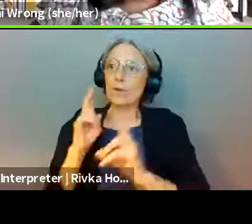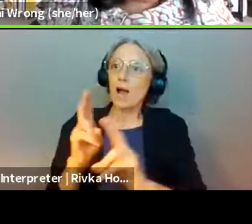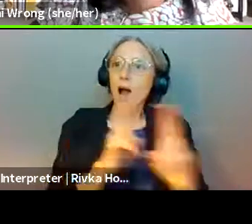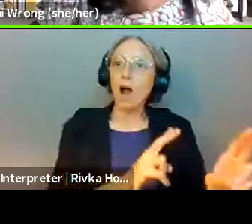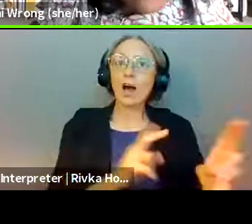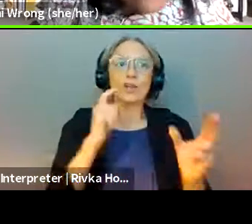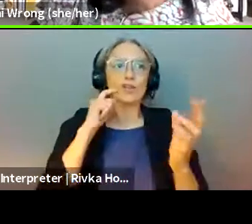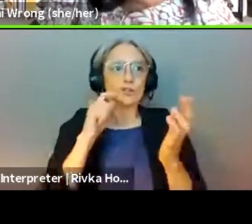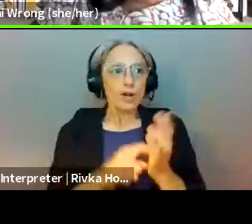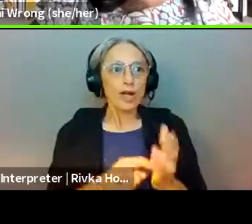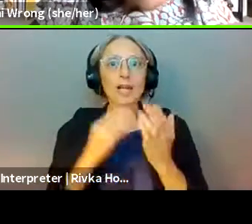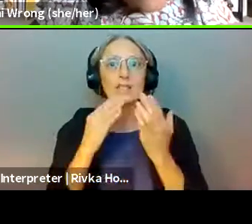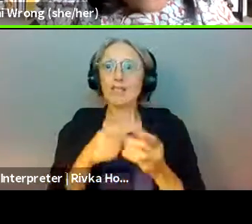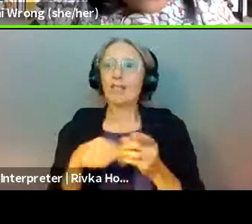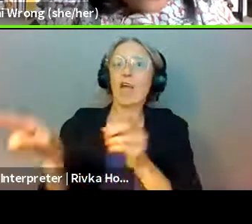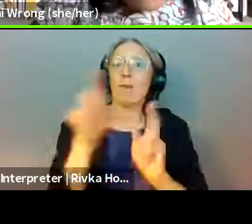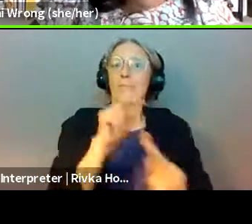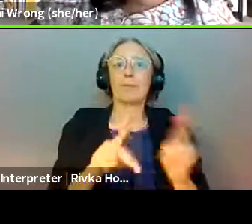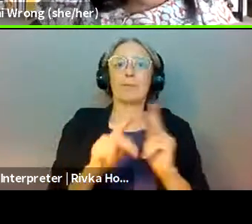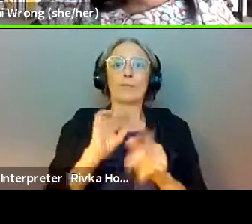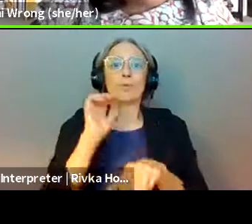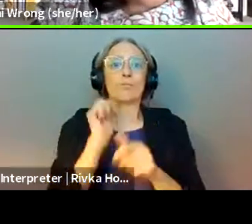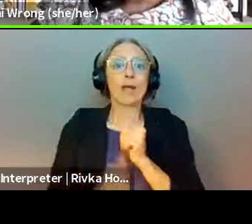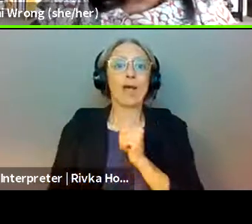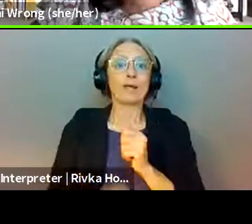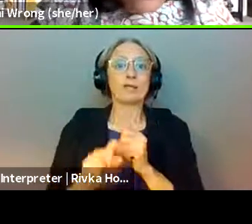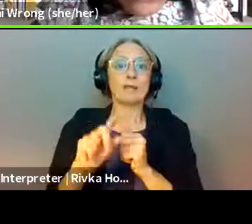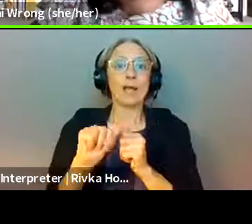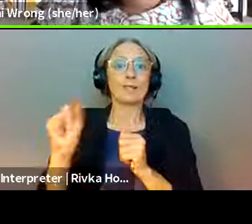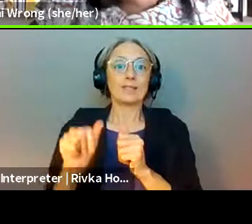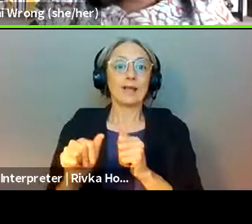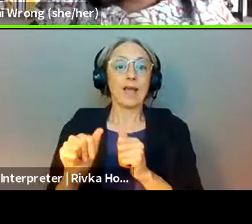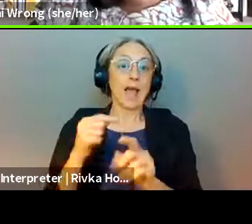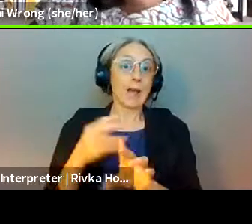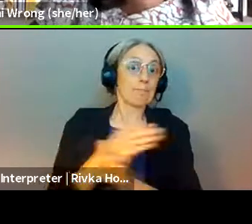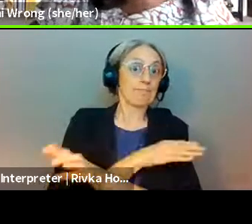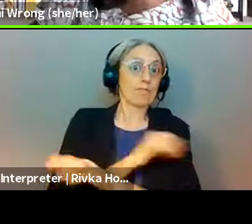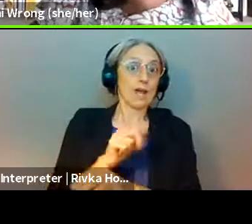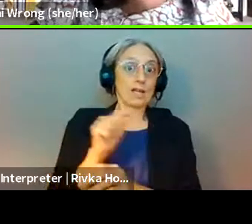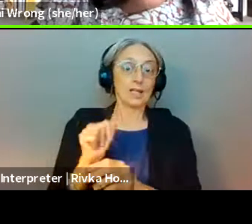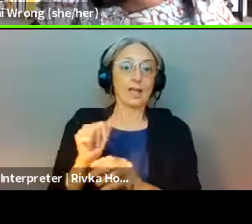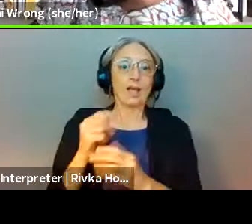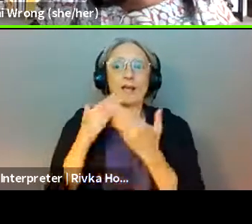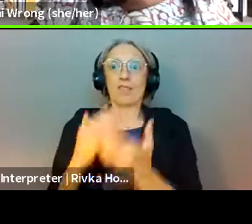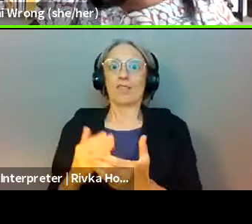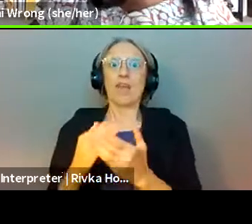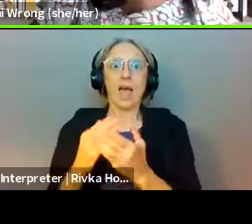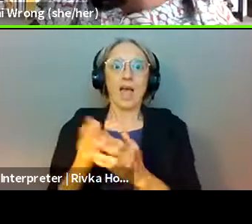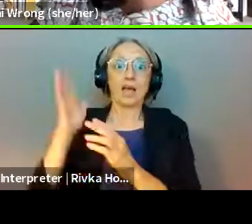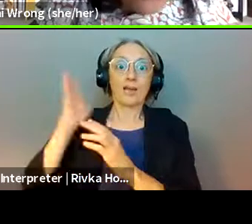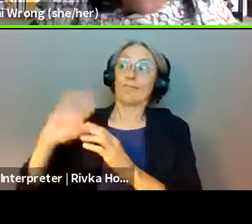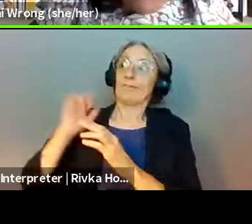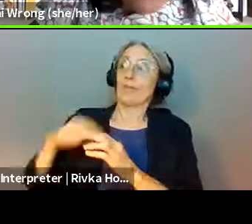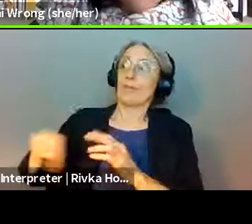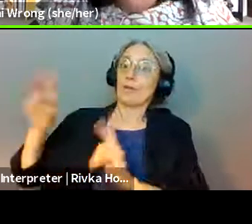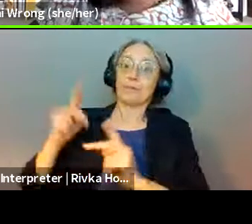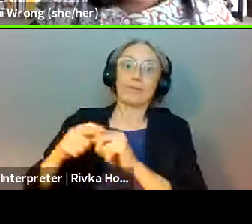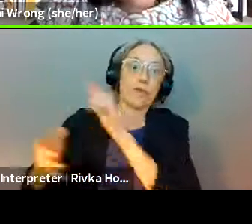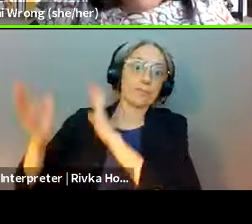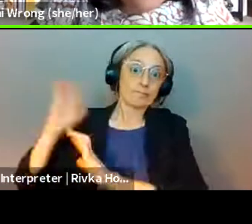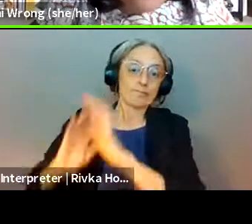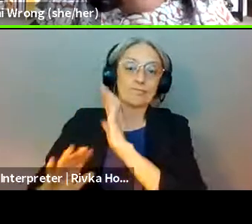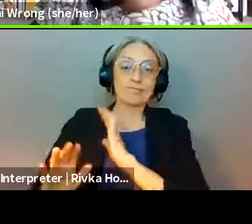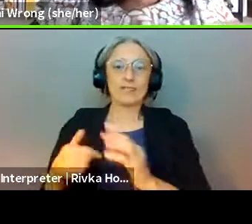that laid the groundwork for the ADA and who have continued to push for policy reform and